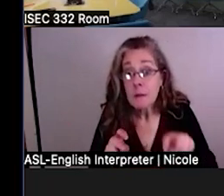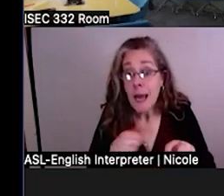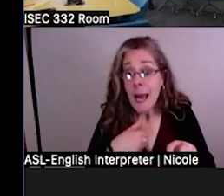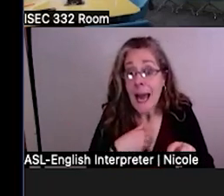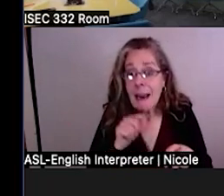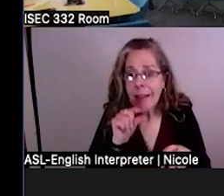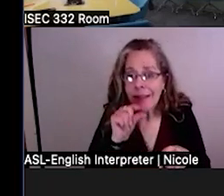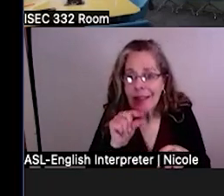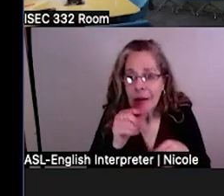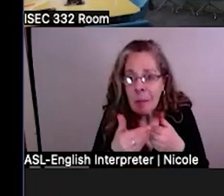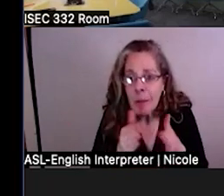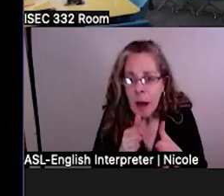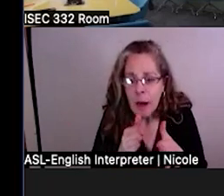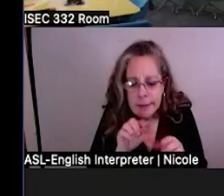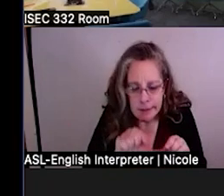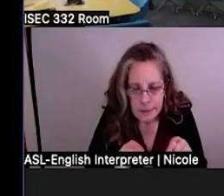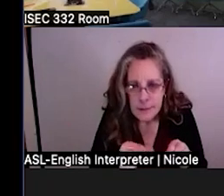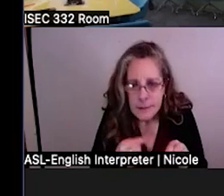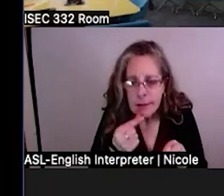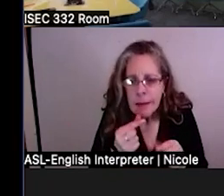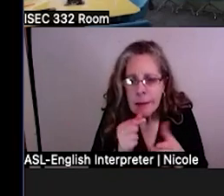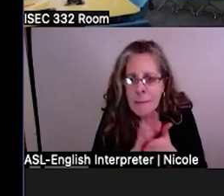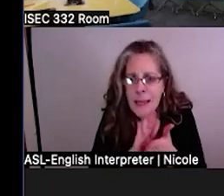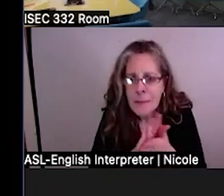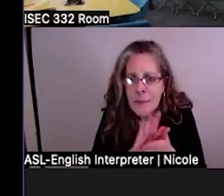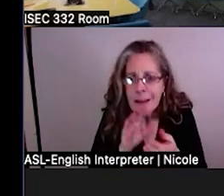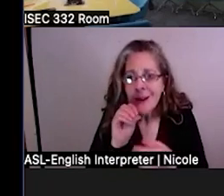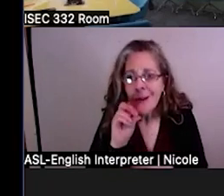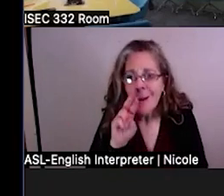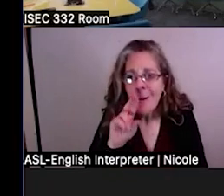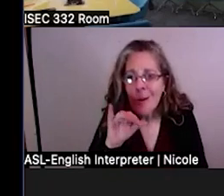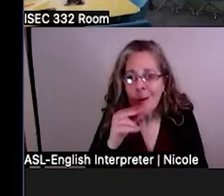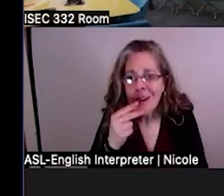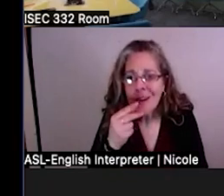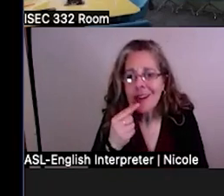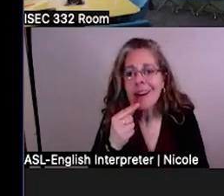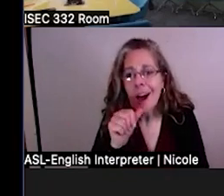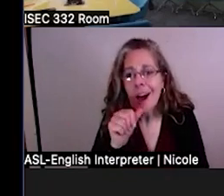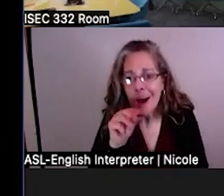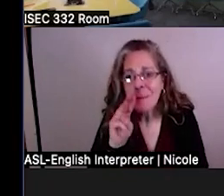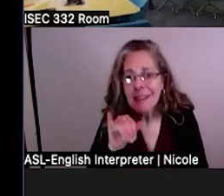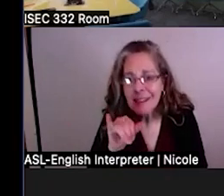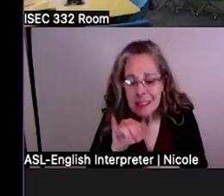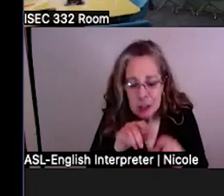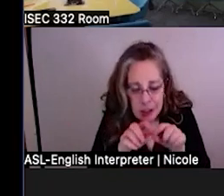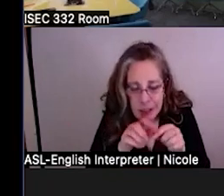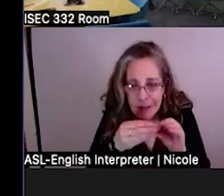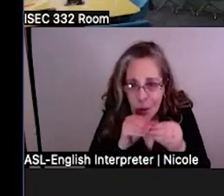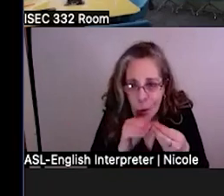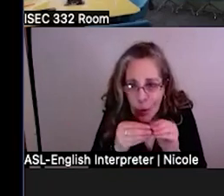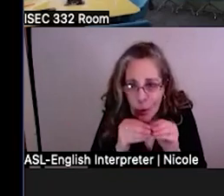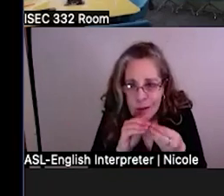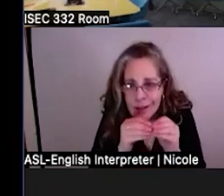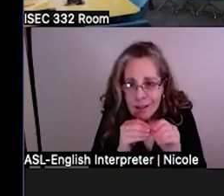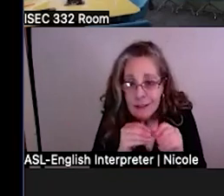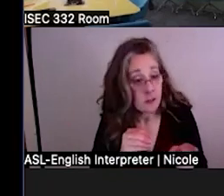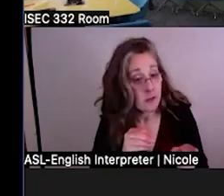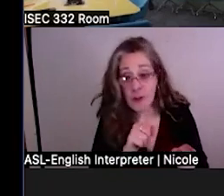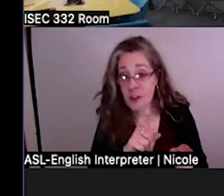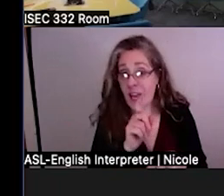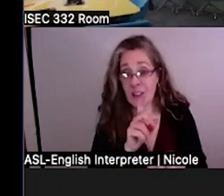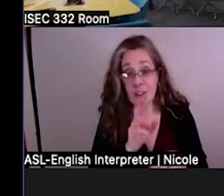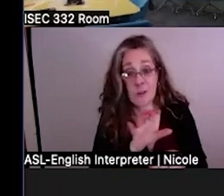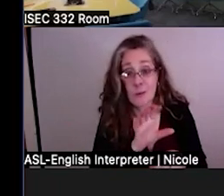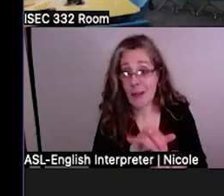the tiniest little pieces of paper and made origami. And that was her stim, and she said she has to do that to focus.